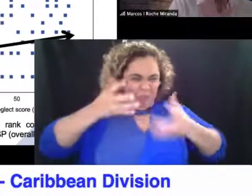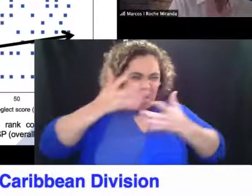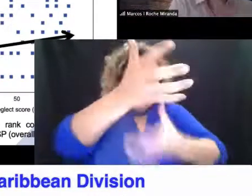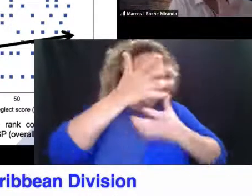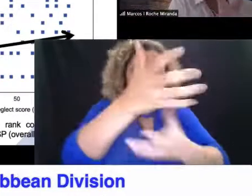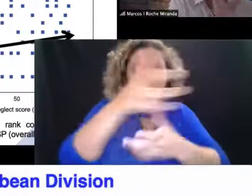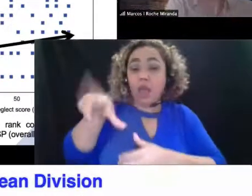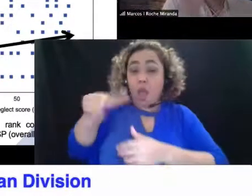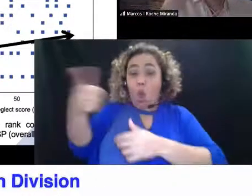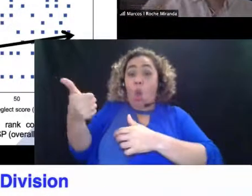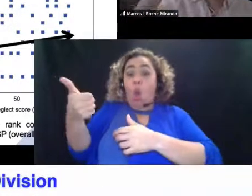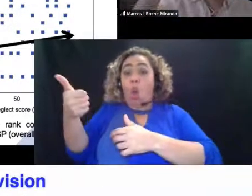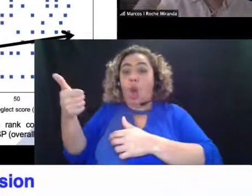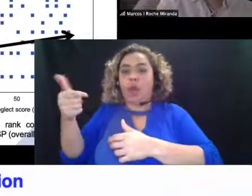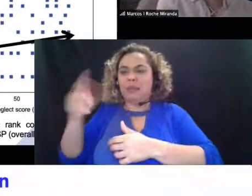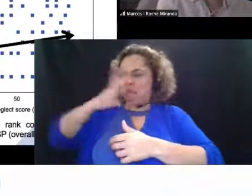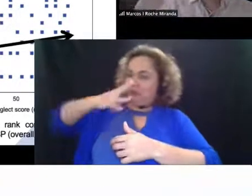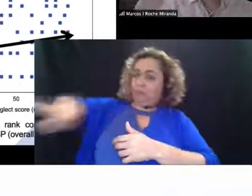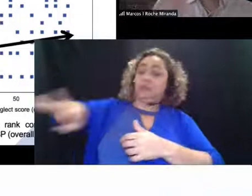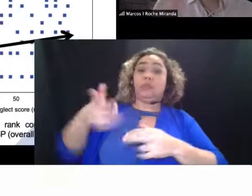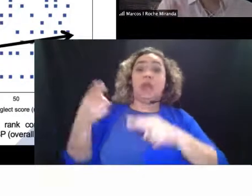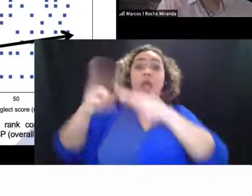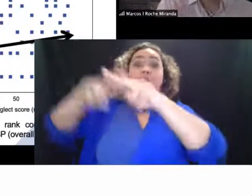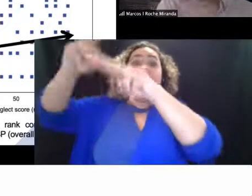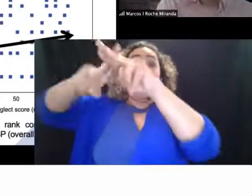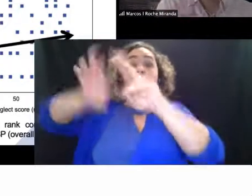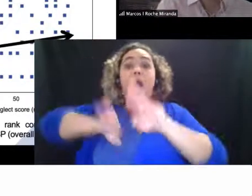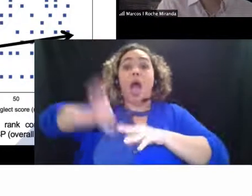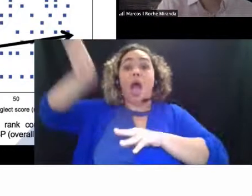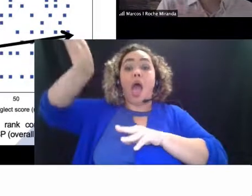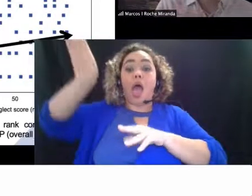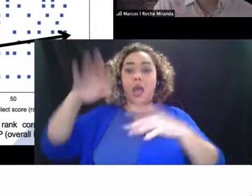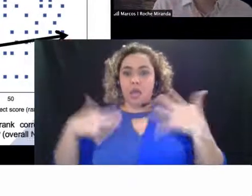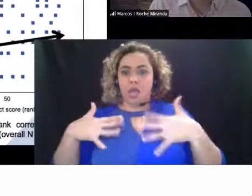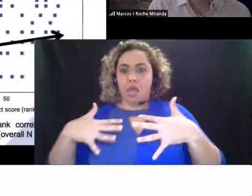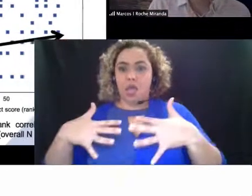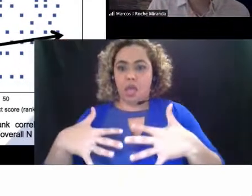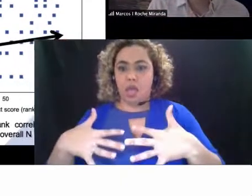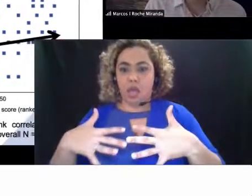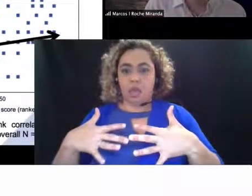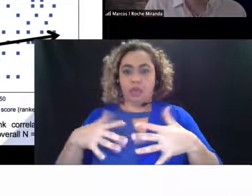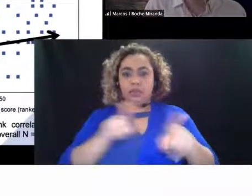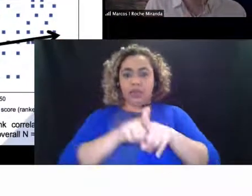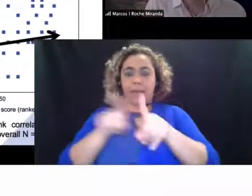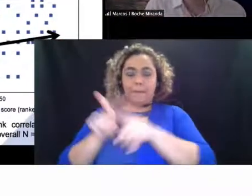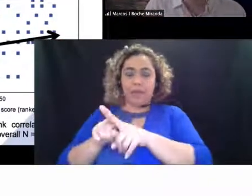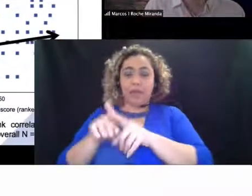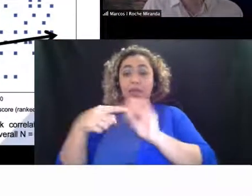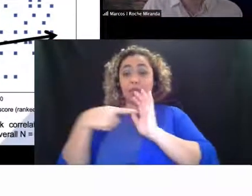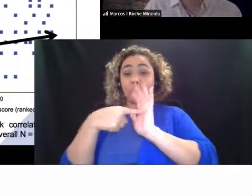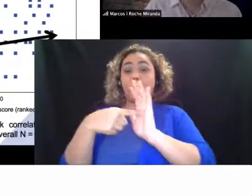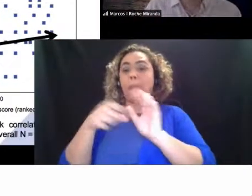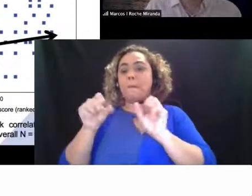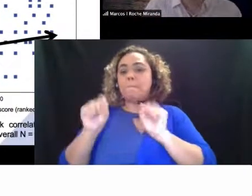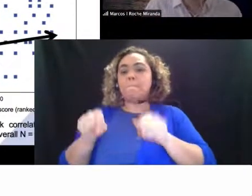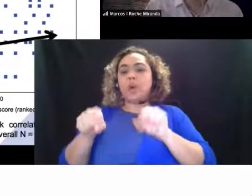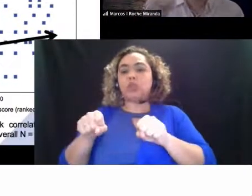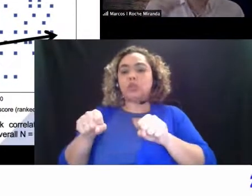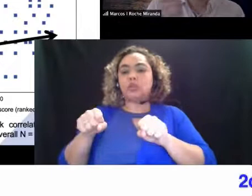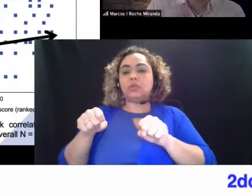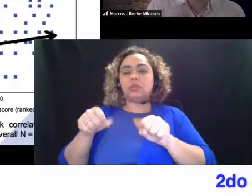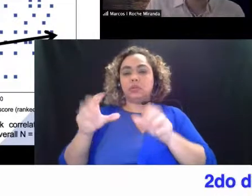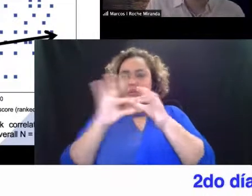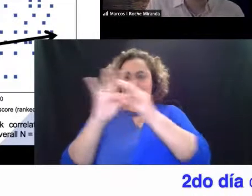CTQ increase, there is also an increase in ataque de nervios symptom prevalence. This indicates a positive relationship between these